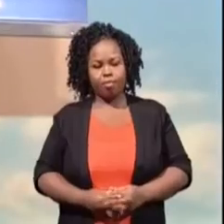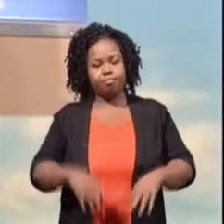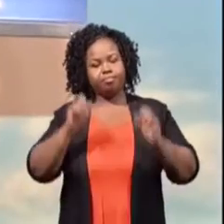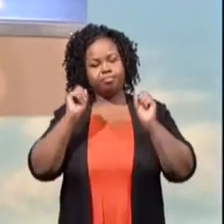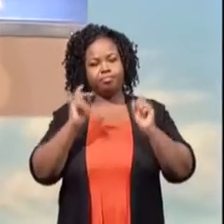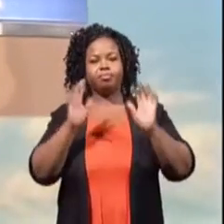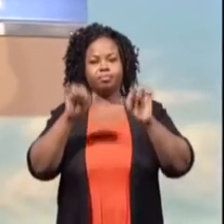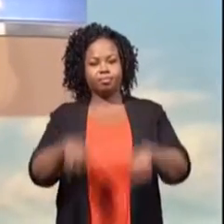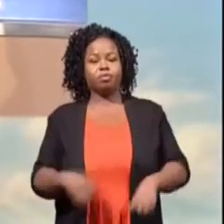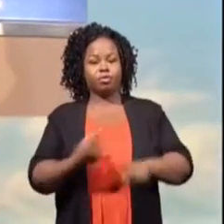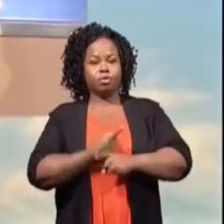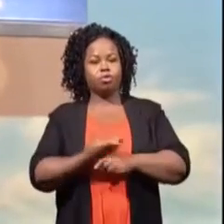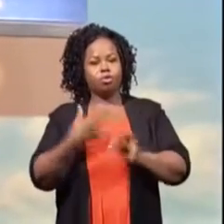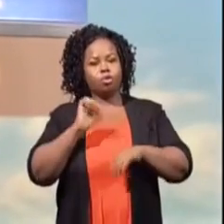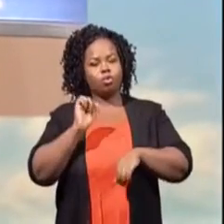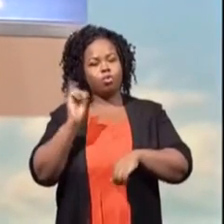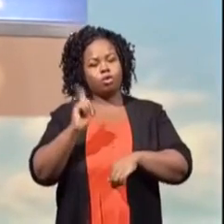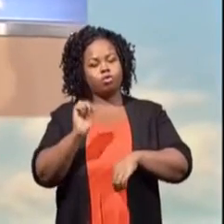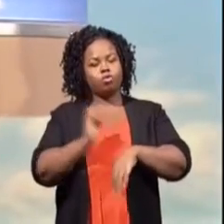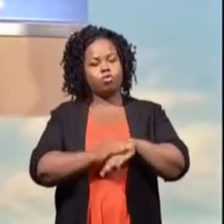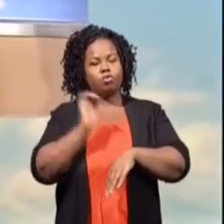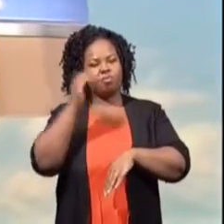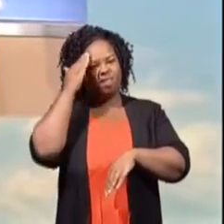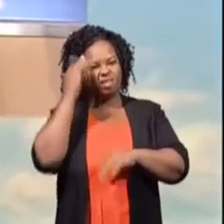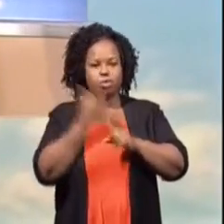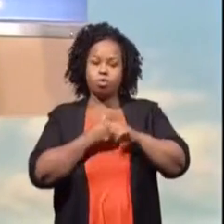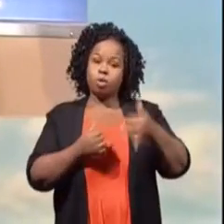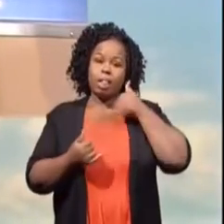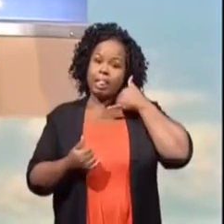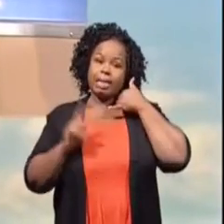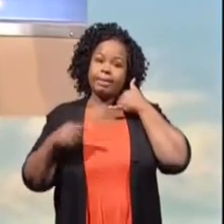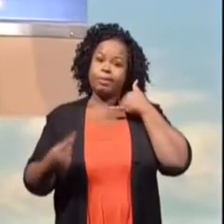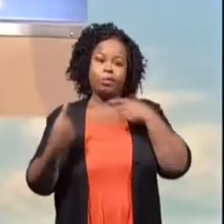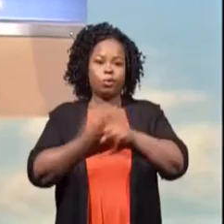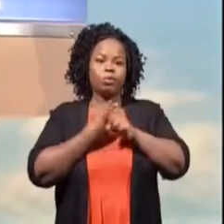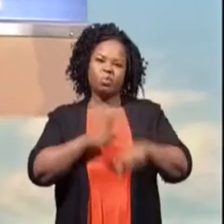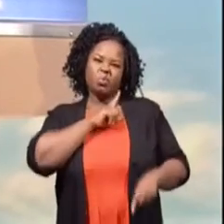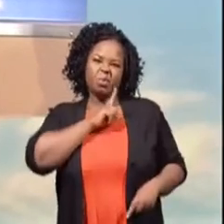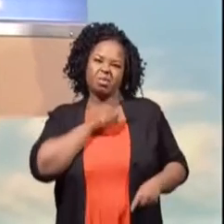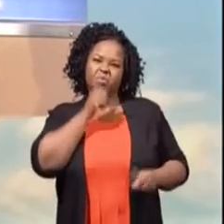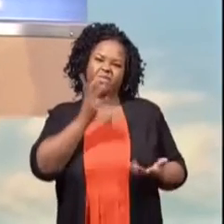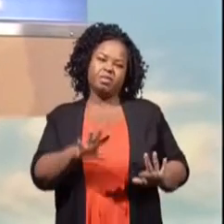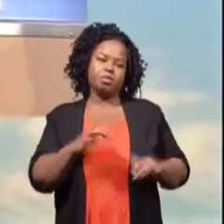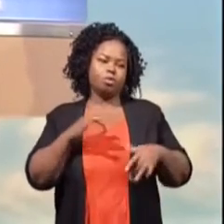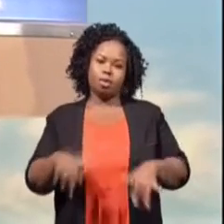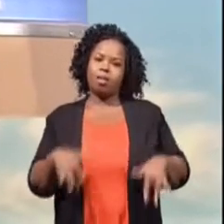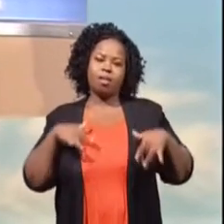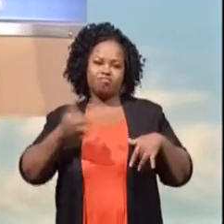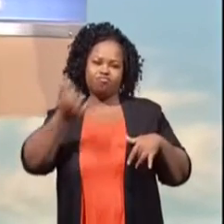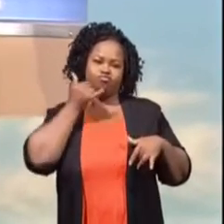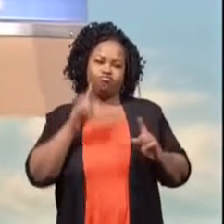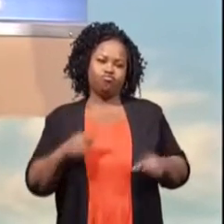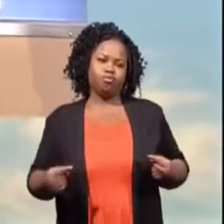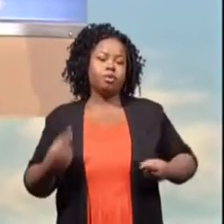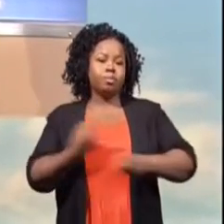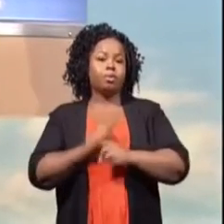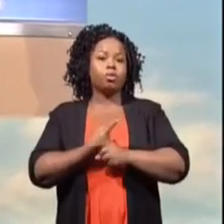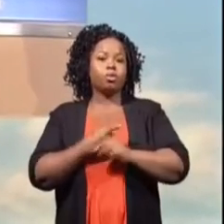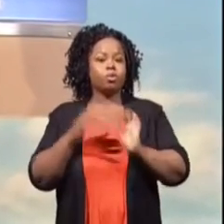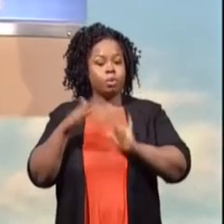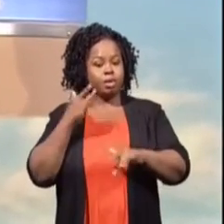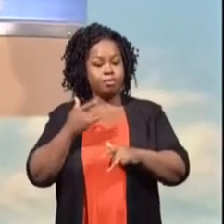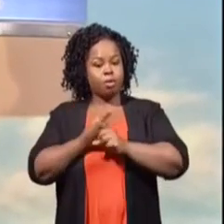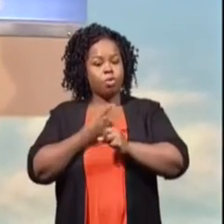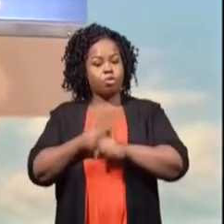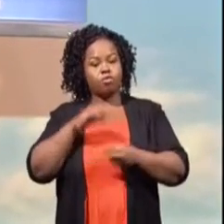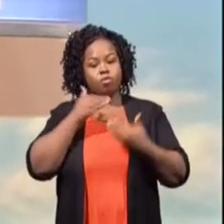Alright, ngelisho ke mntase ke what's your manager namhlanje sikwazi uthatha ke iphone call yakho ngivile ukama into banasikho live so akwazi usifone like but ke sifumene email